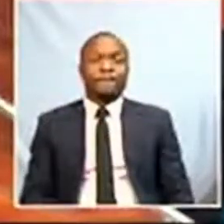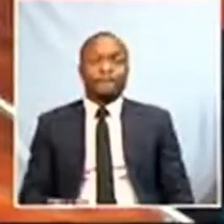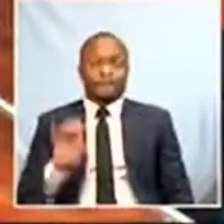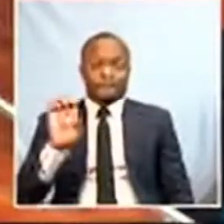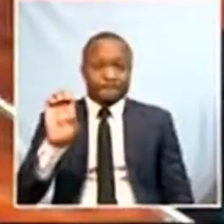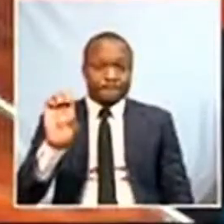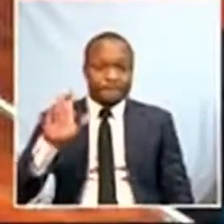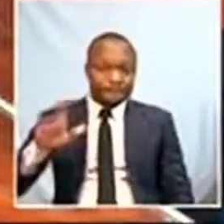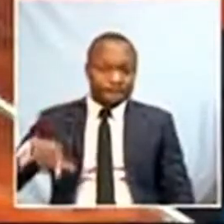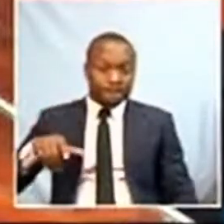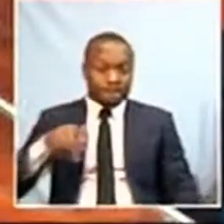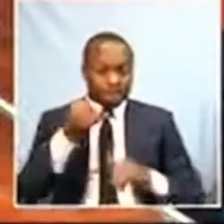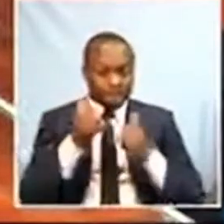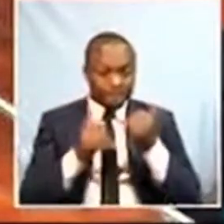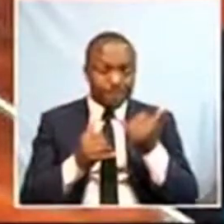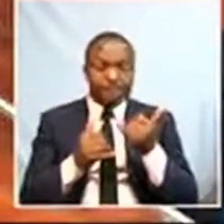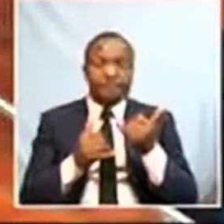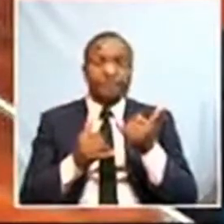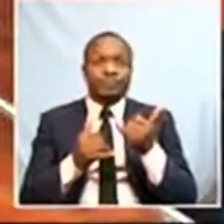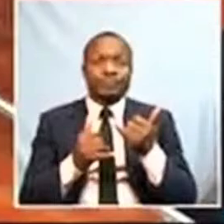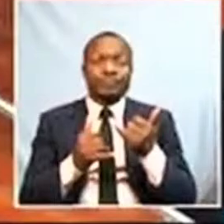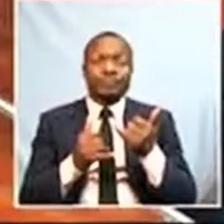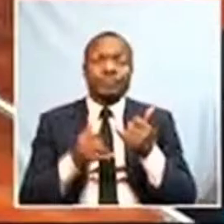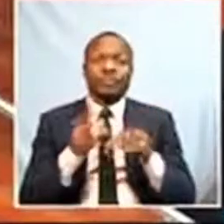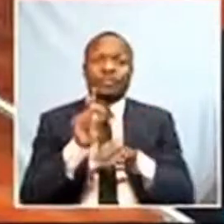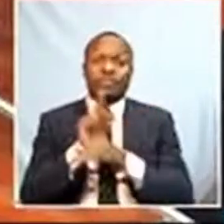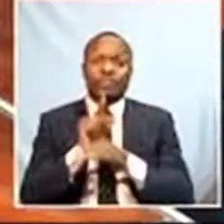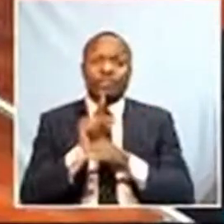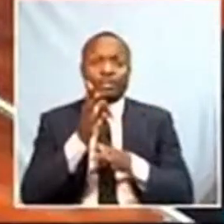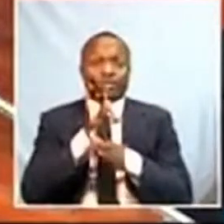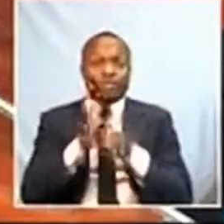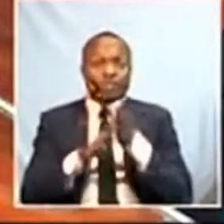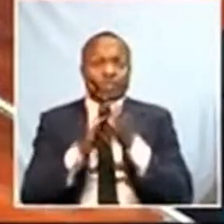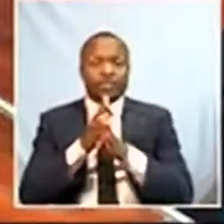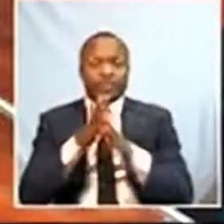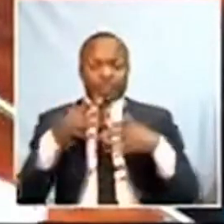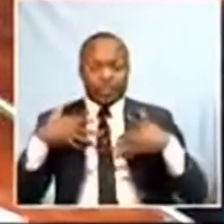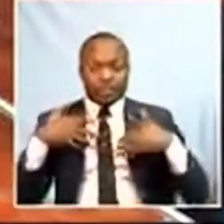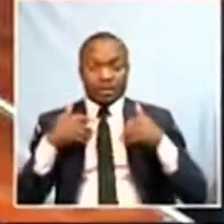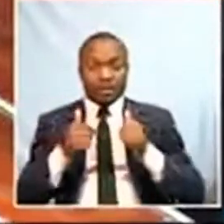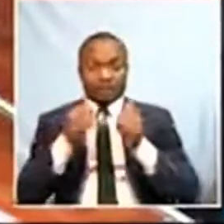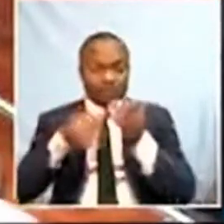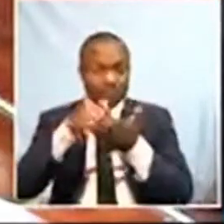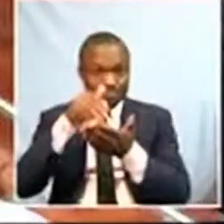E. Delayed completion of project, construction of health post at Silonga.